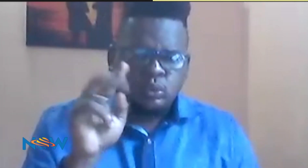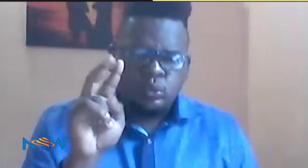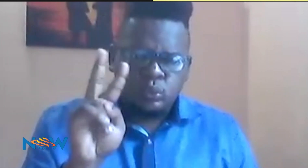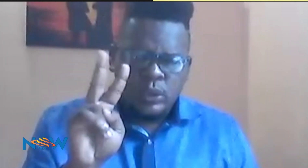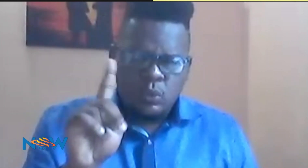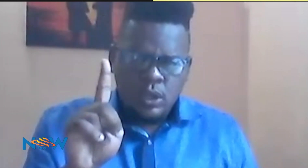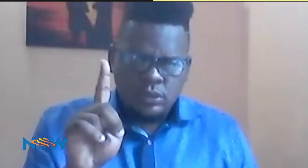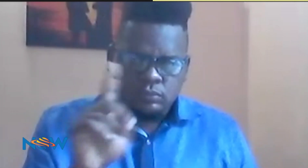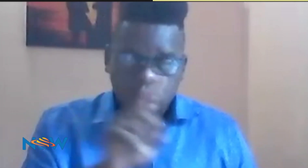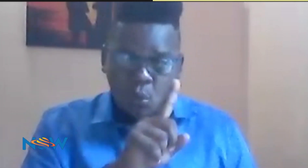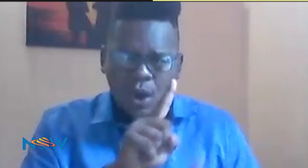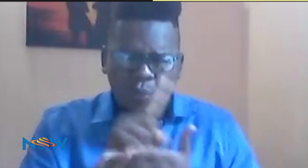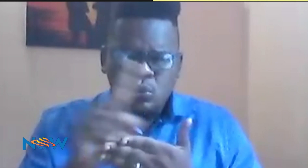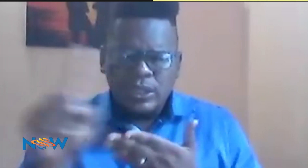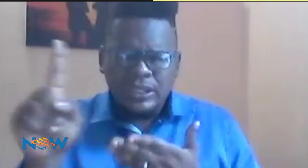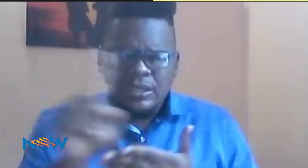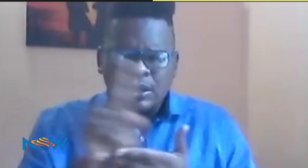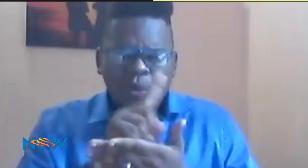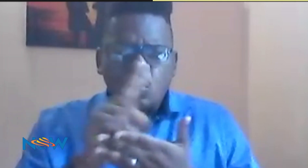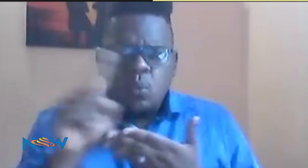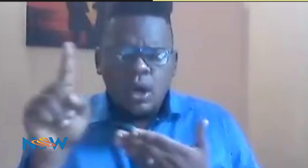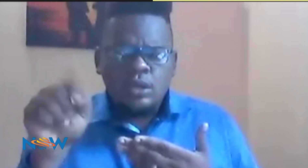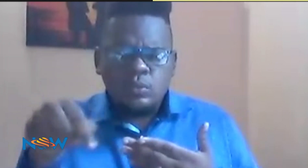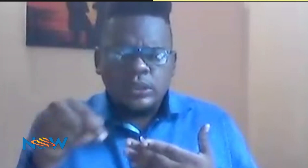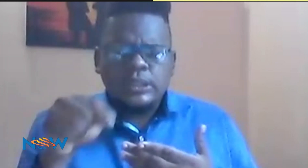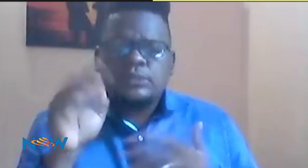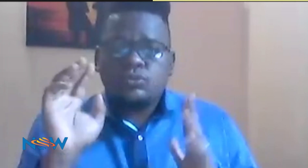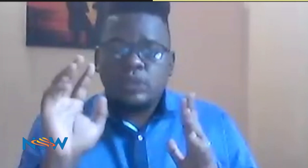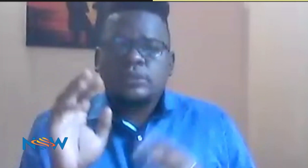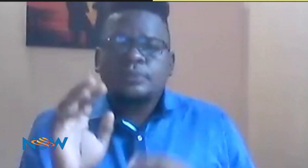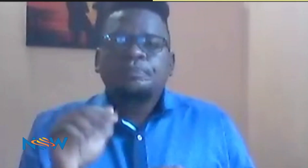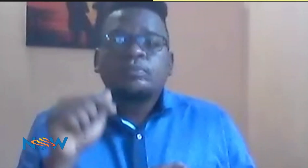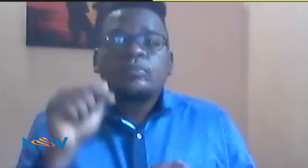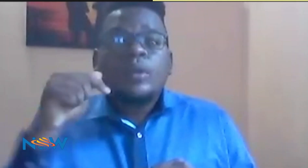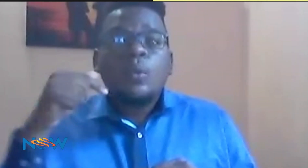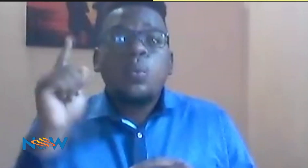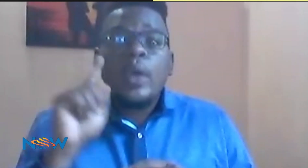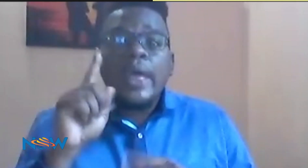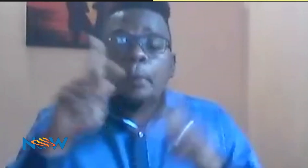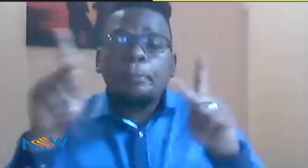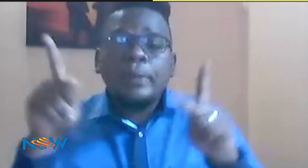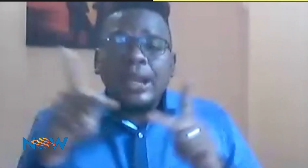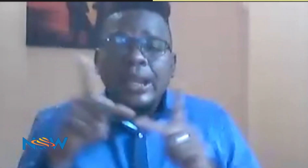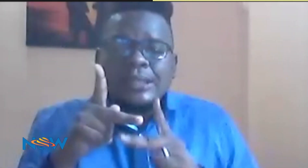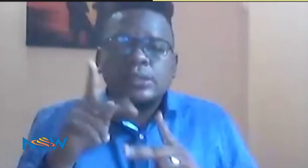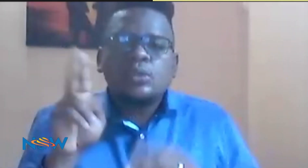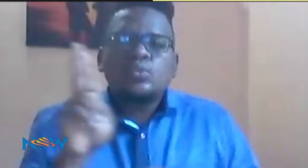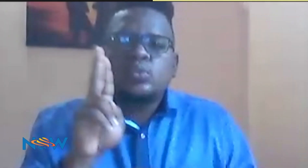17th to the 21st. It's a week.